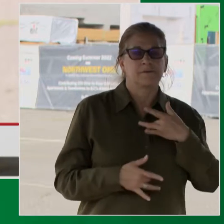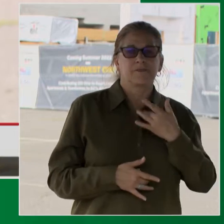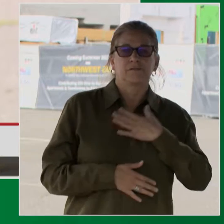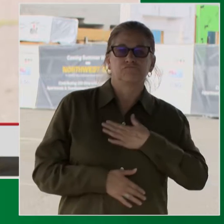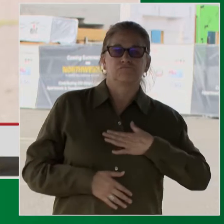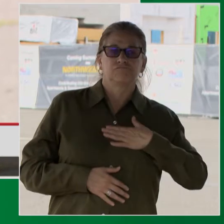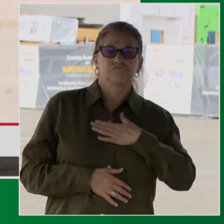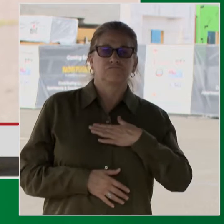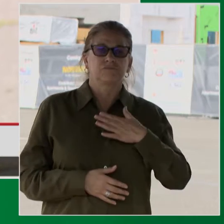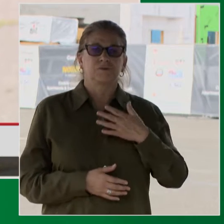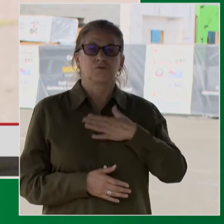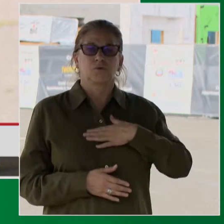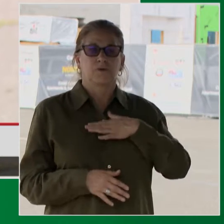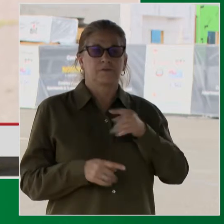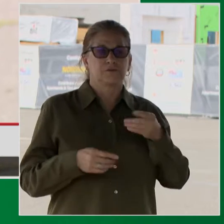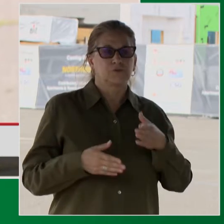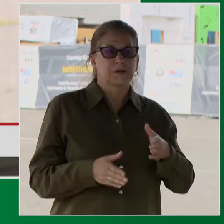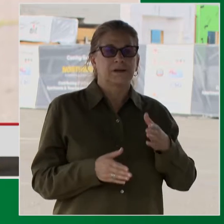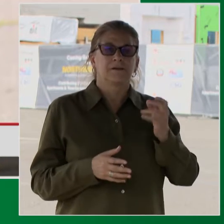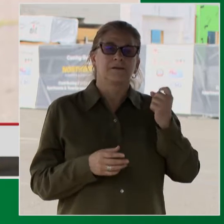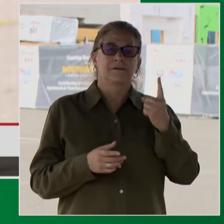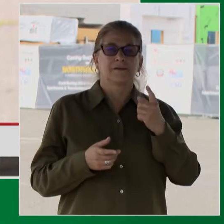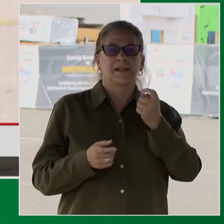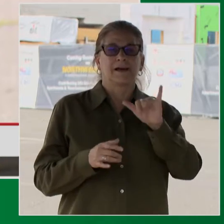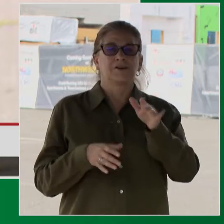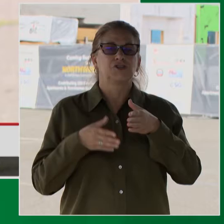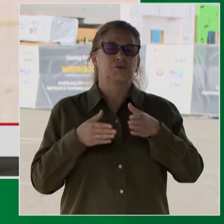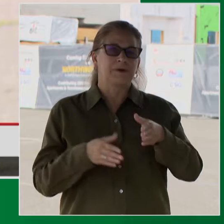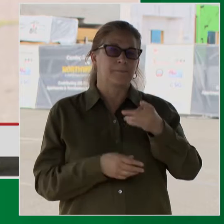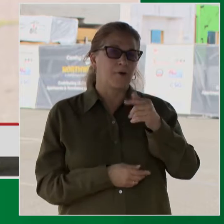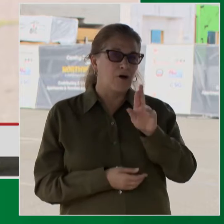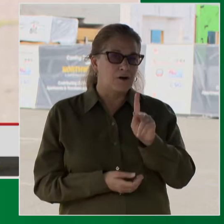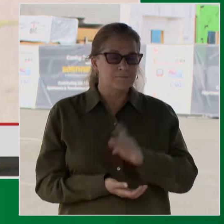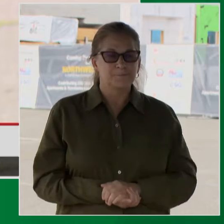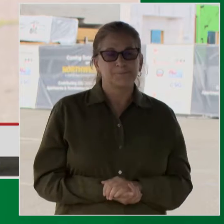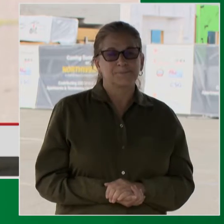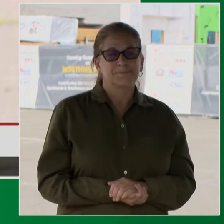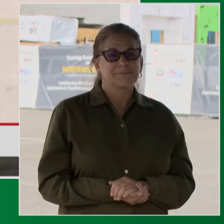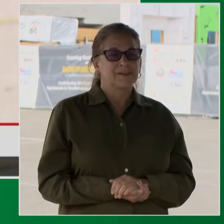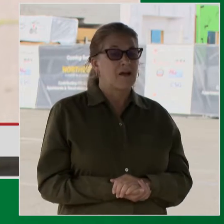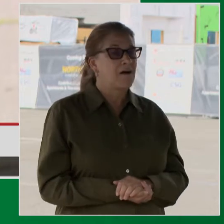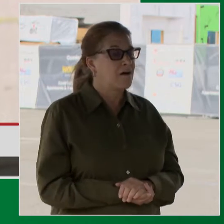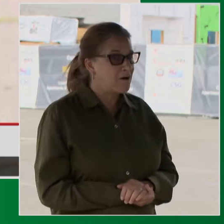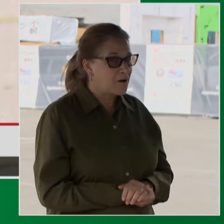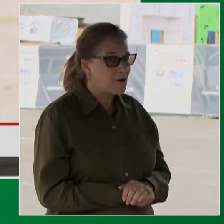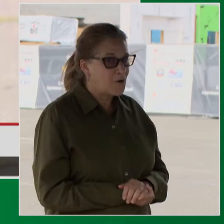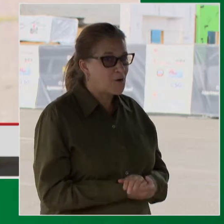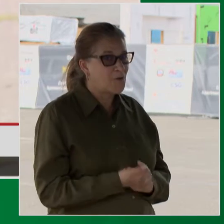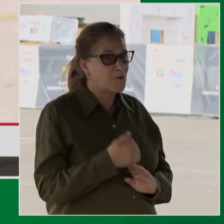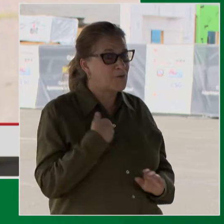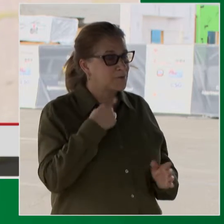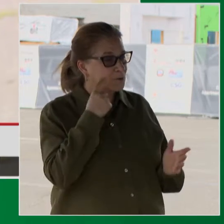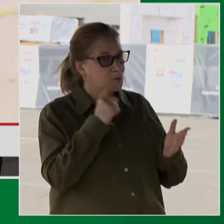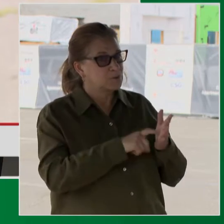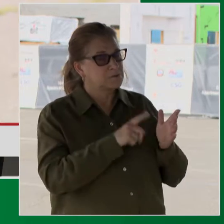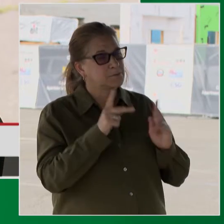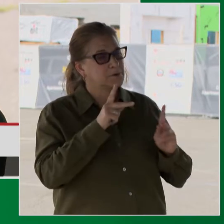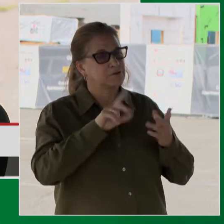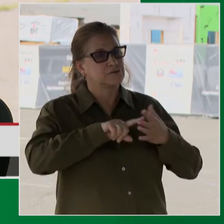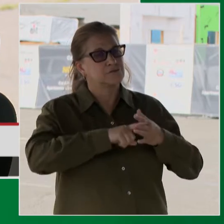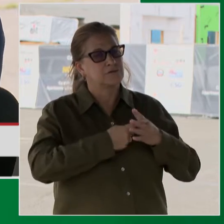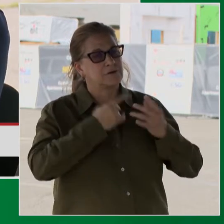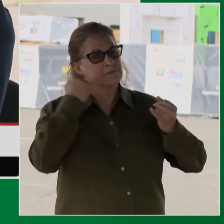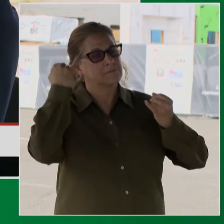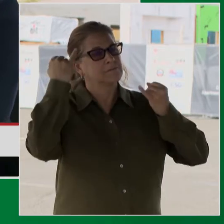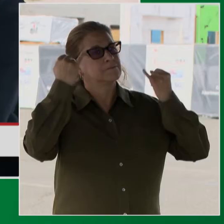out because they have to work at an office 5 days a week. And we've heard a lot of people talk about reimagining the public space. This funding actually will help